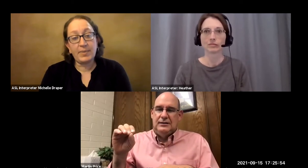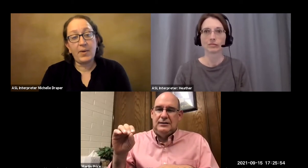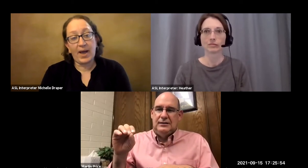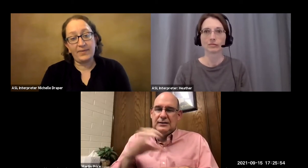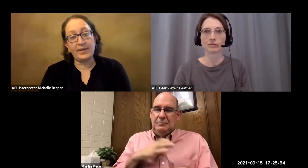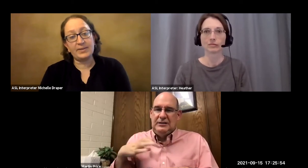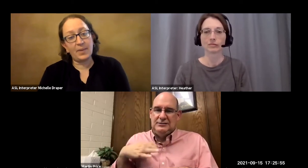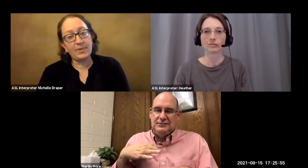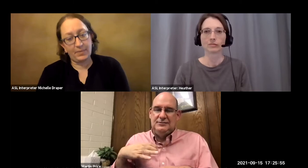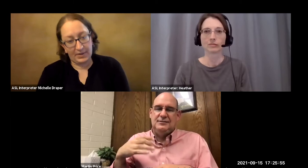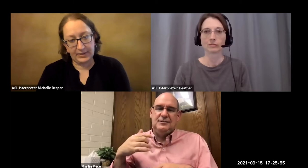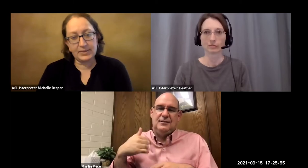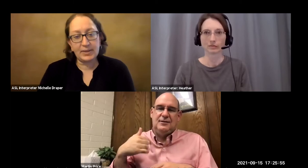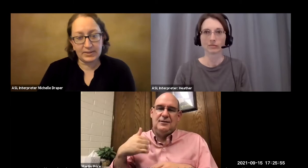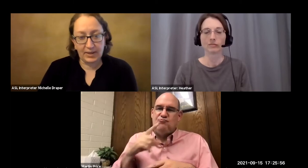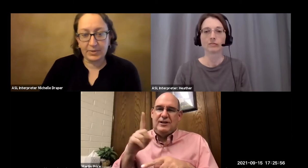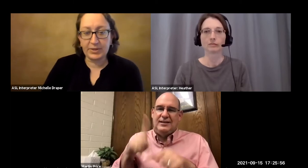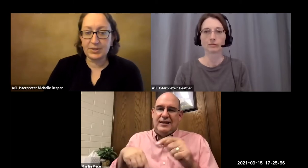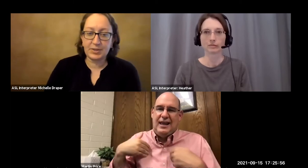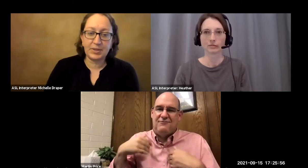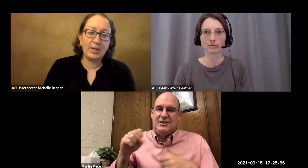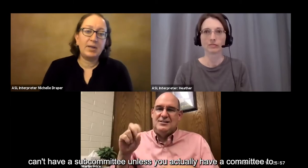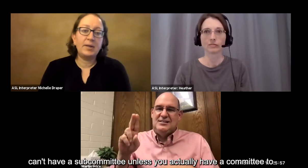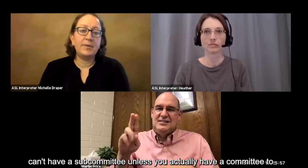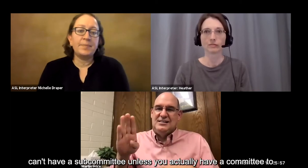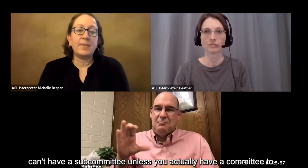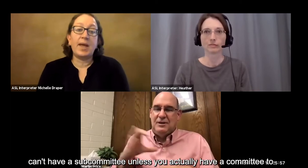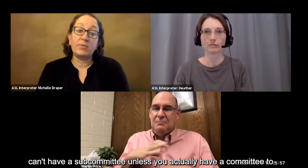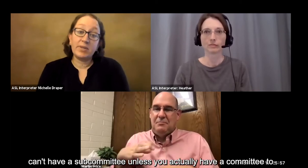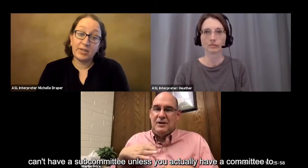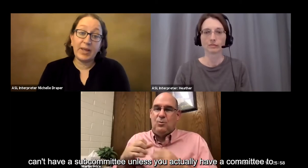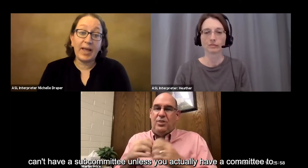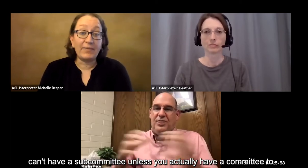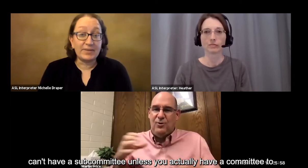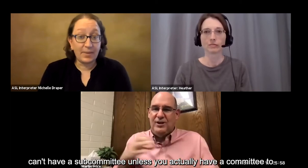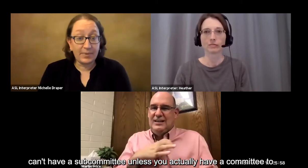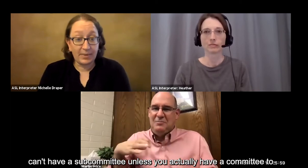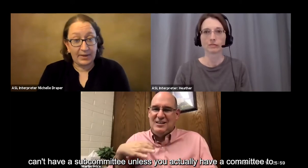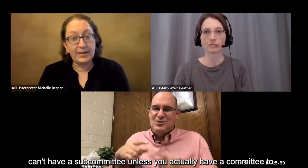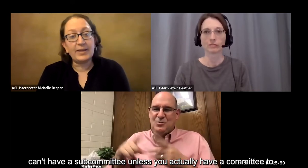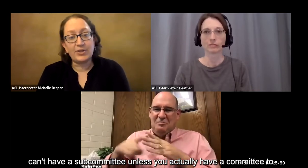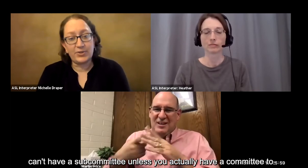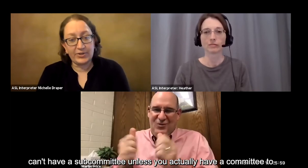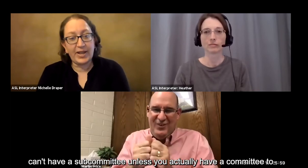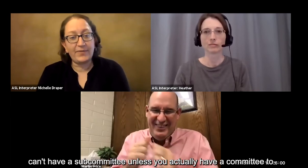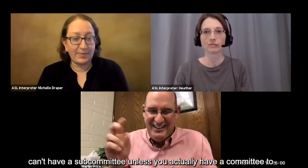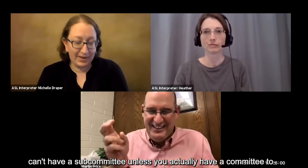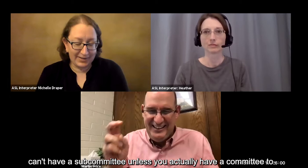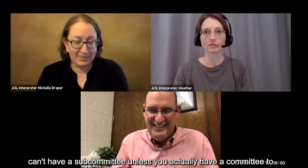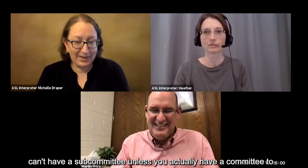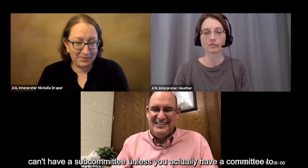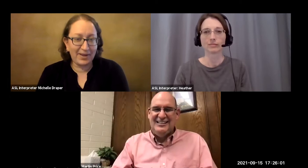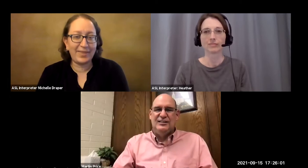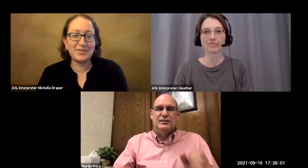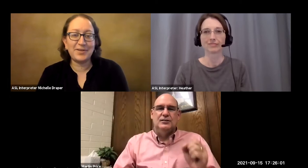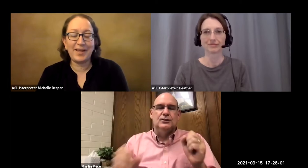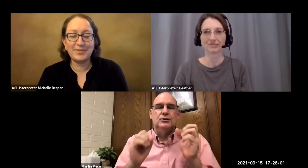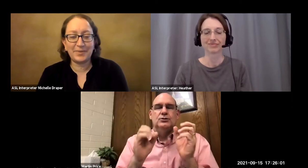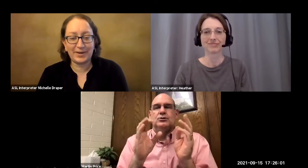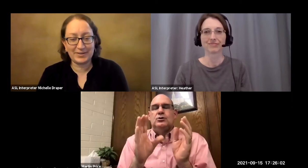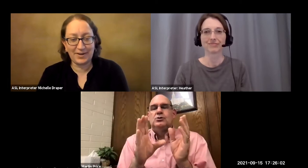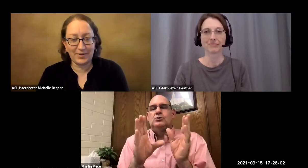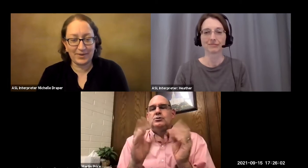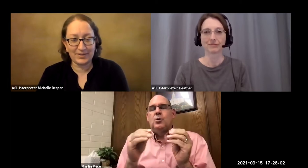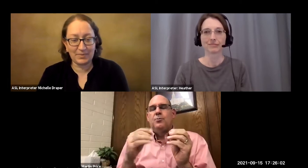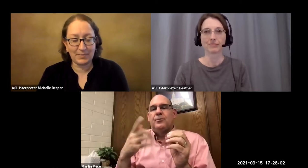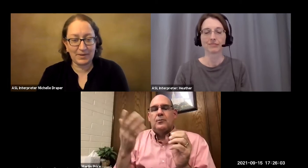He talked about having subcommittees established, and really you can't have a subcommittee unless you actually have a committee to begin with. So that's